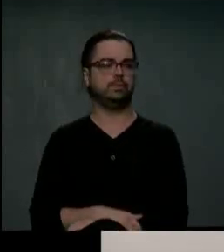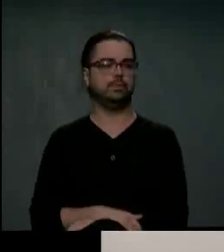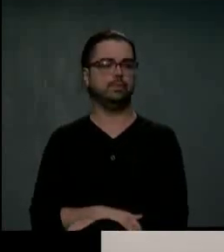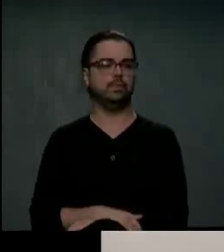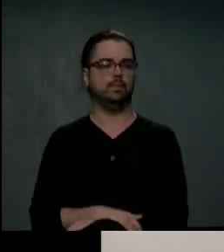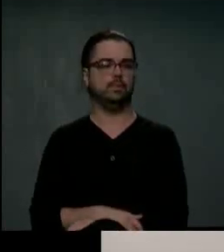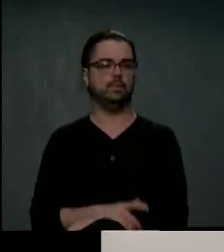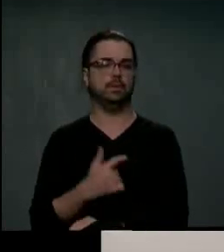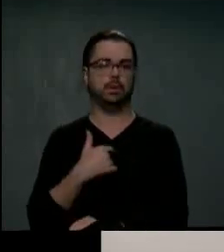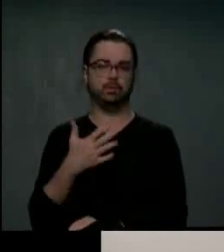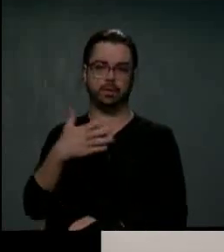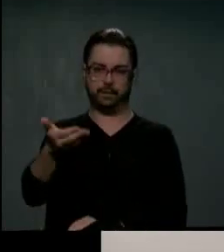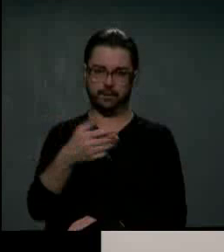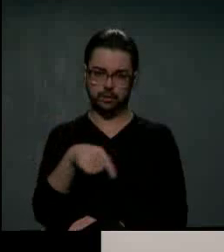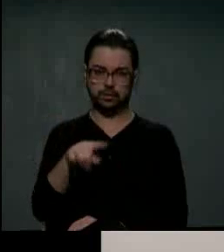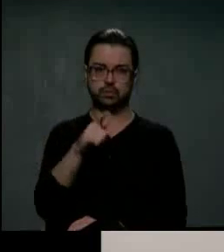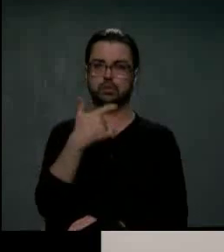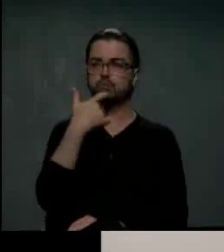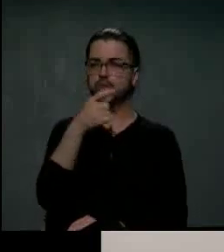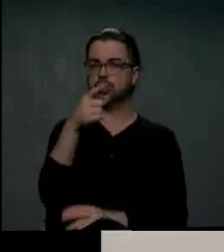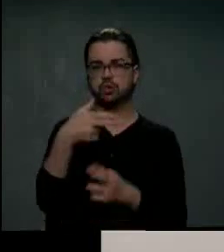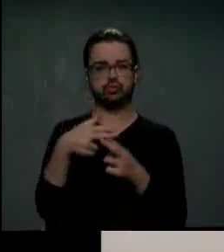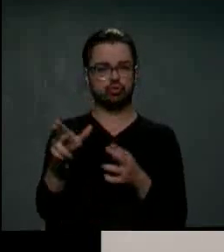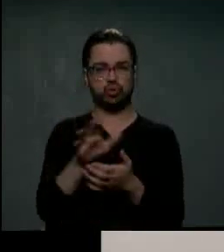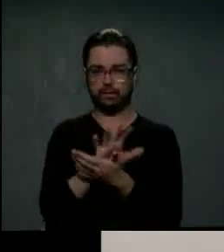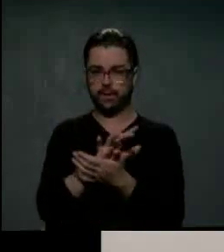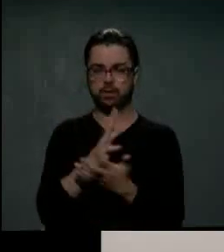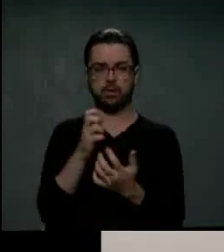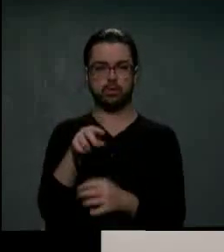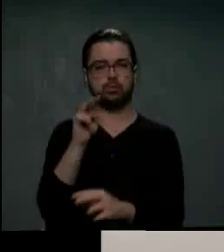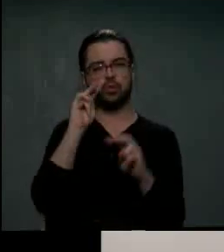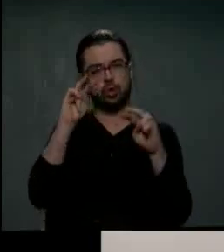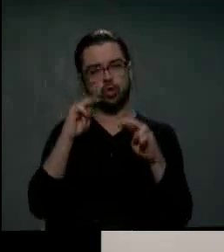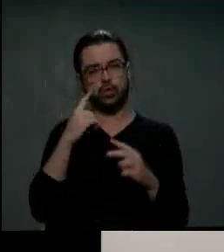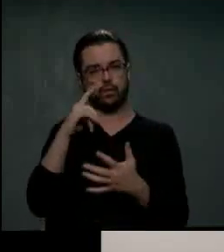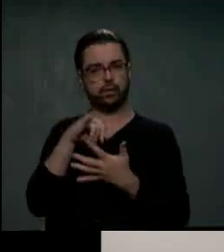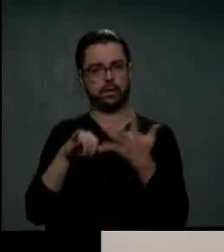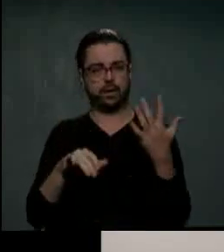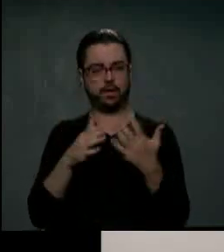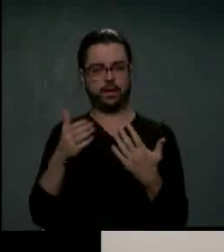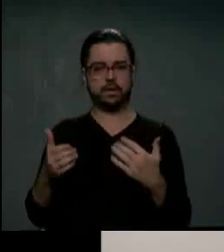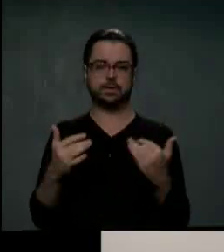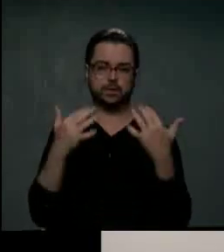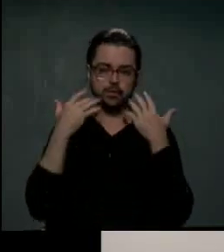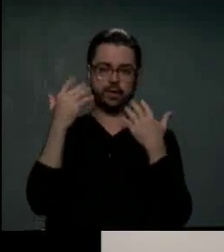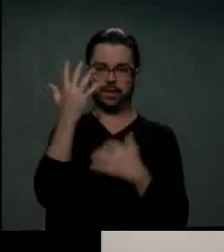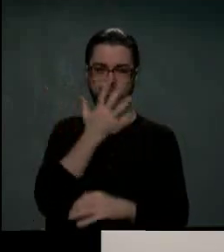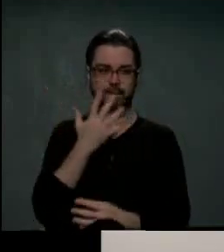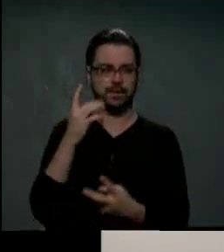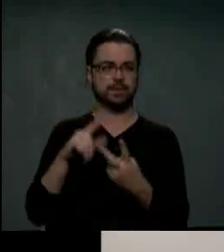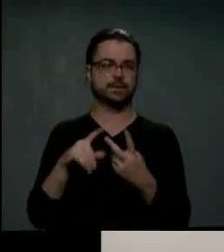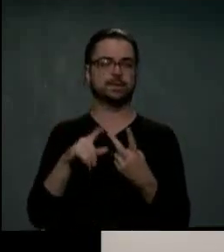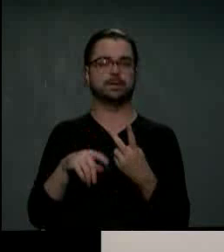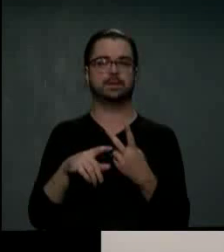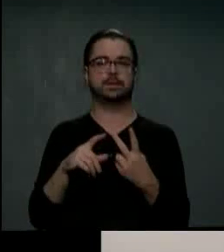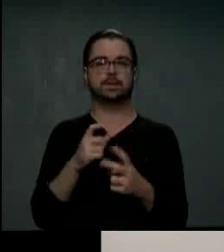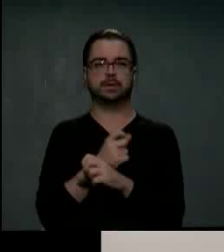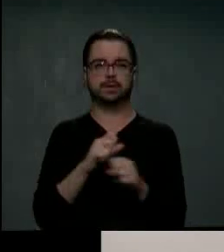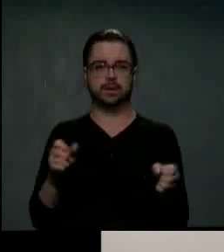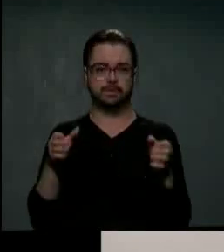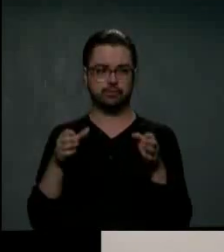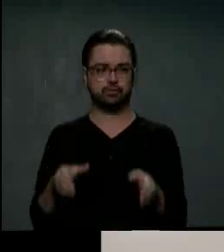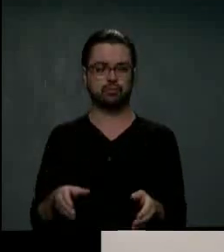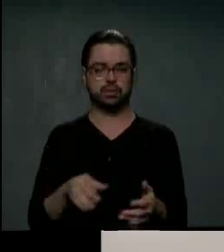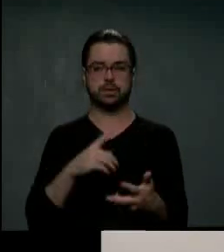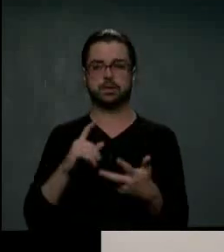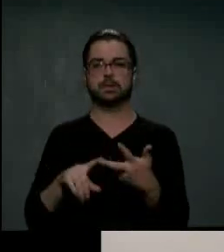So I'm going to invite you, when you watch this short video, I want you to look for those things. Friendly faces. I want you to look for the safe